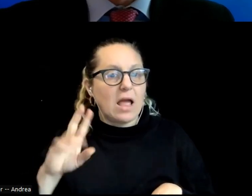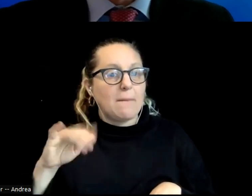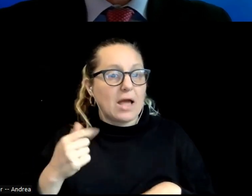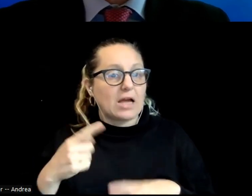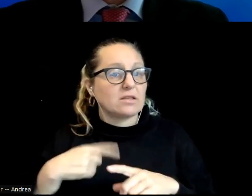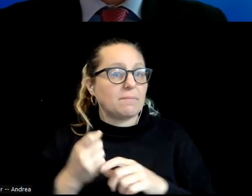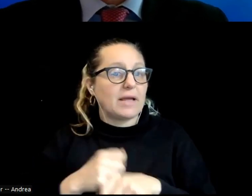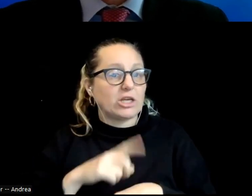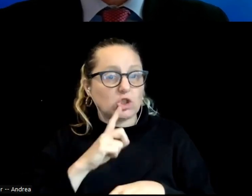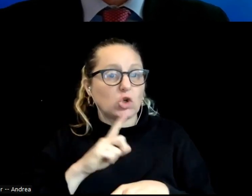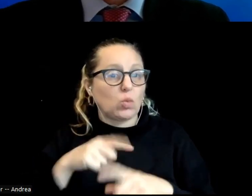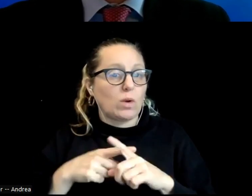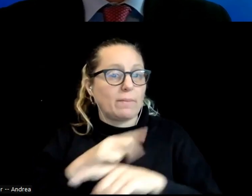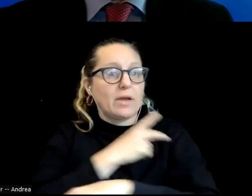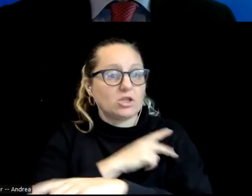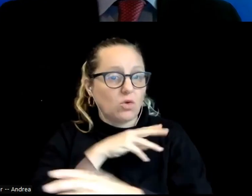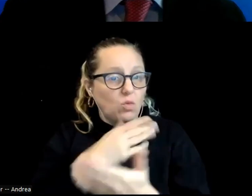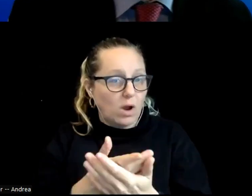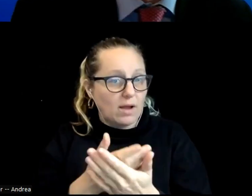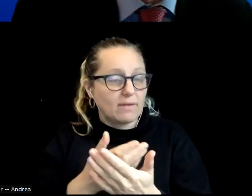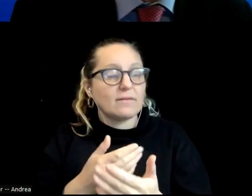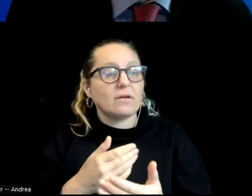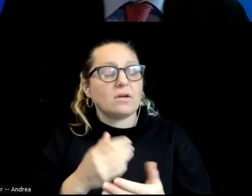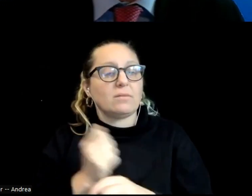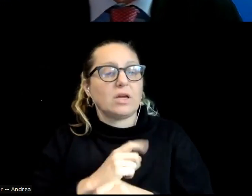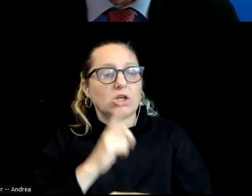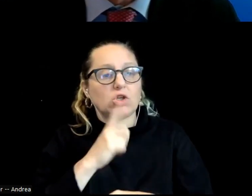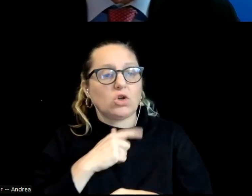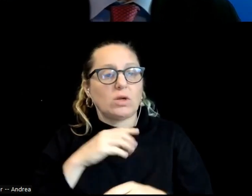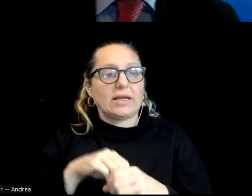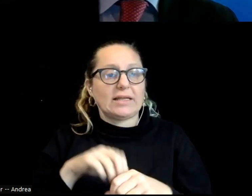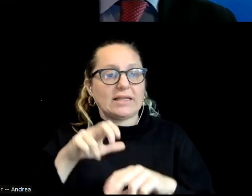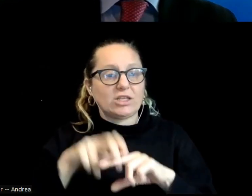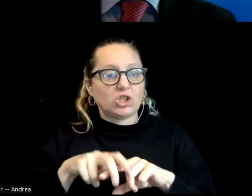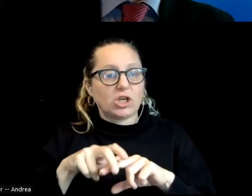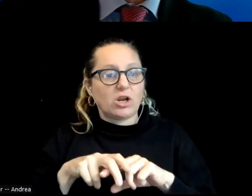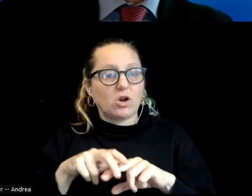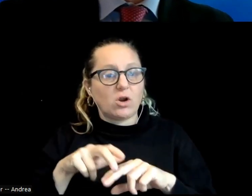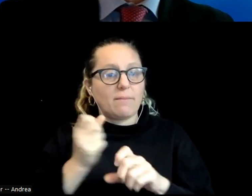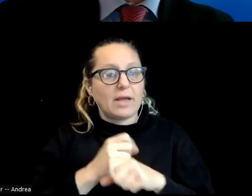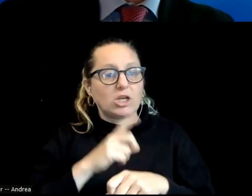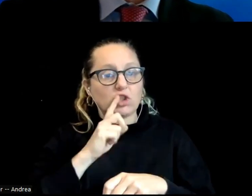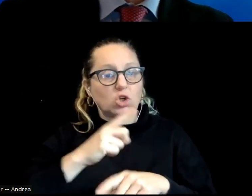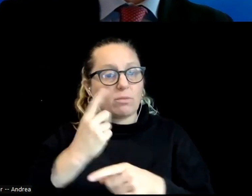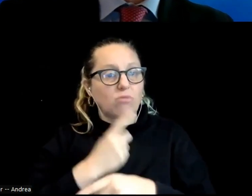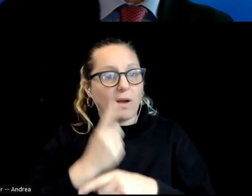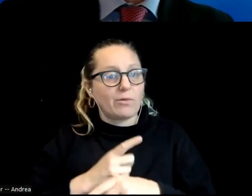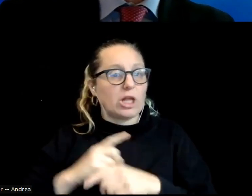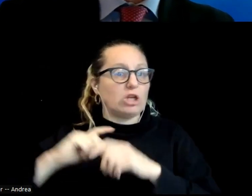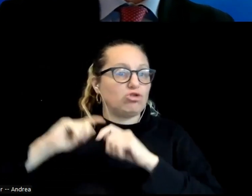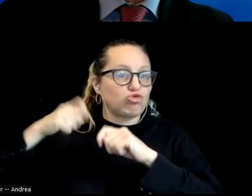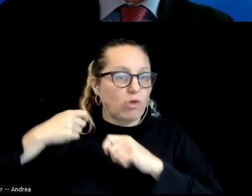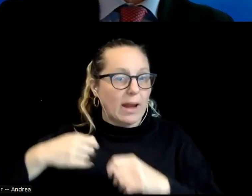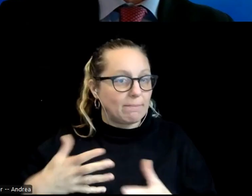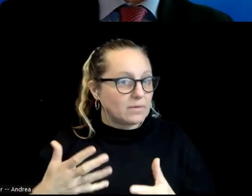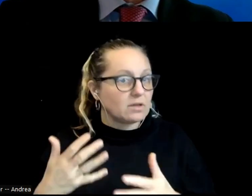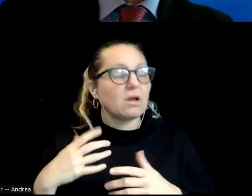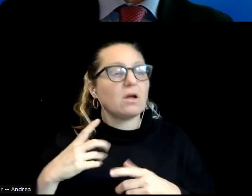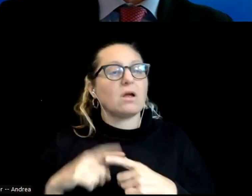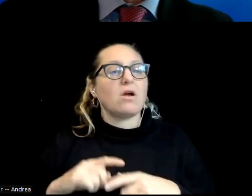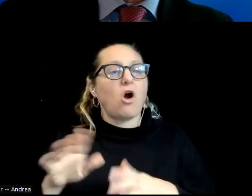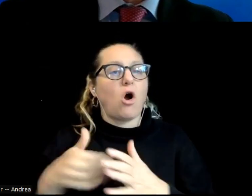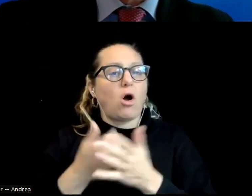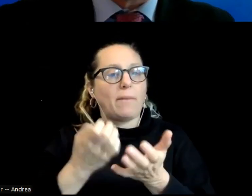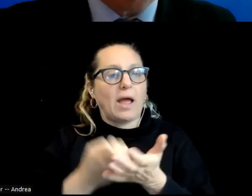got there, make sure that they were in the chair, make sure that they're properly draped. All my